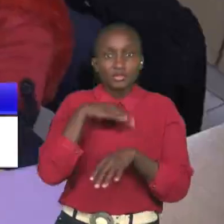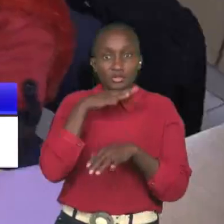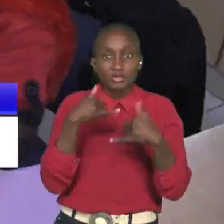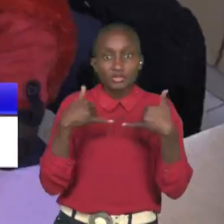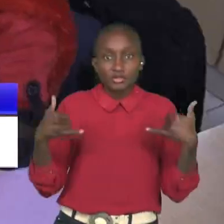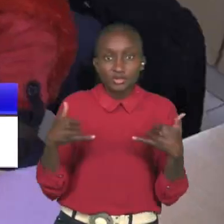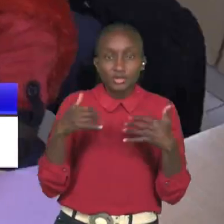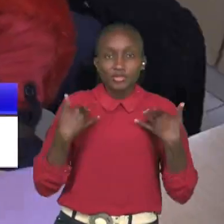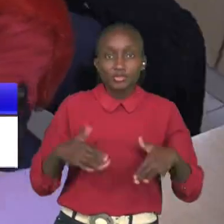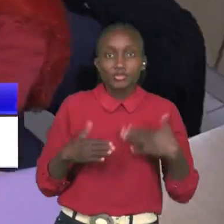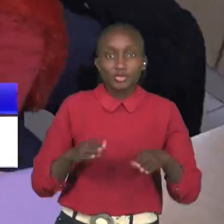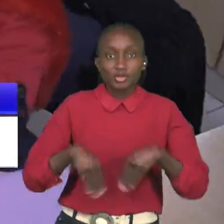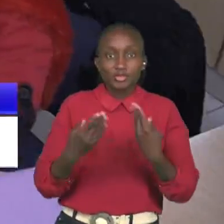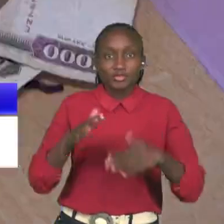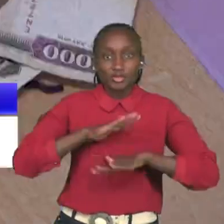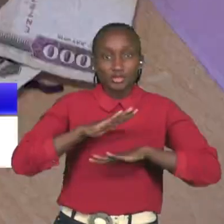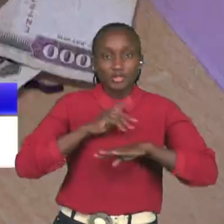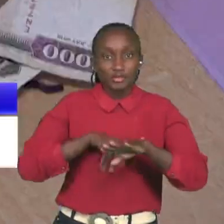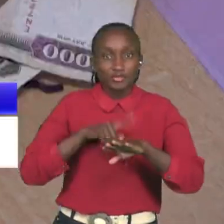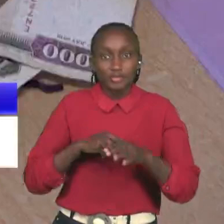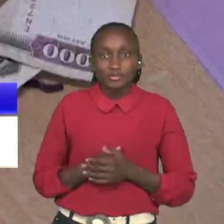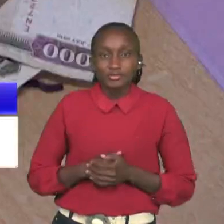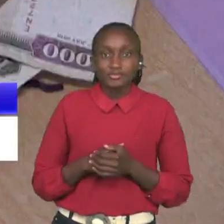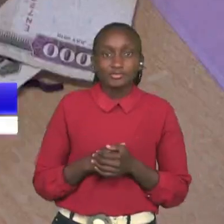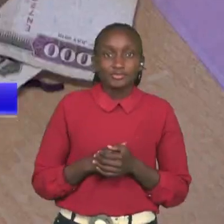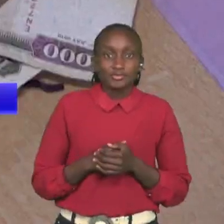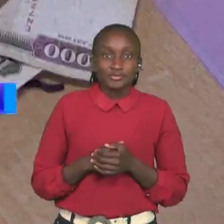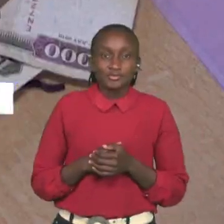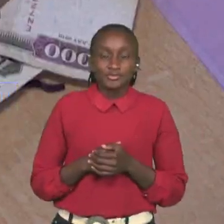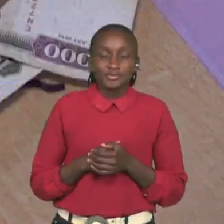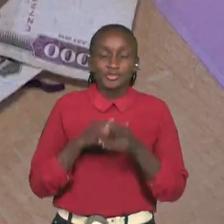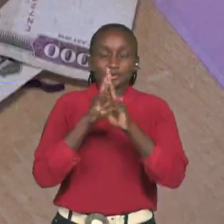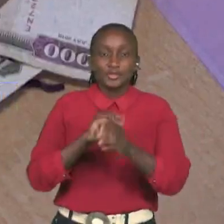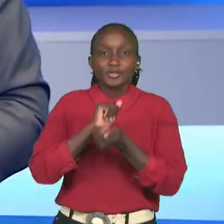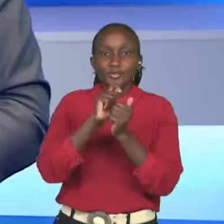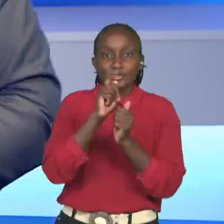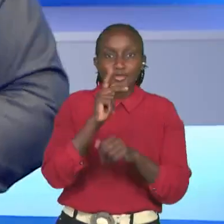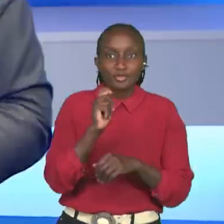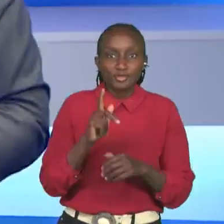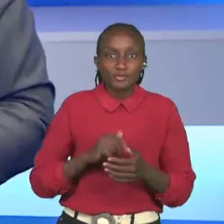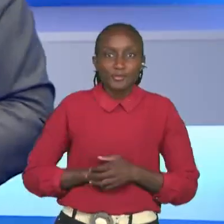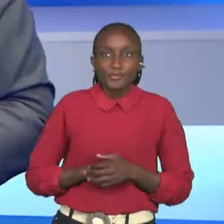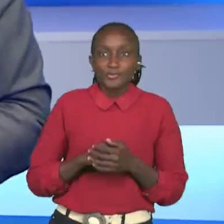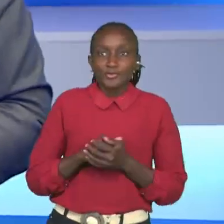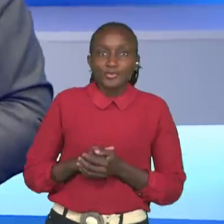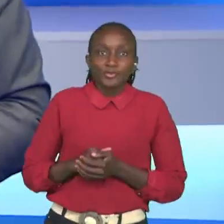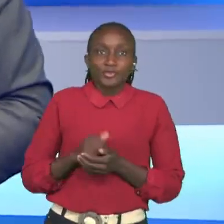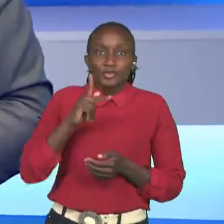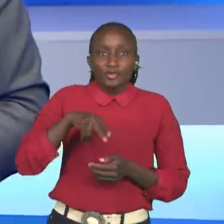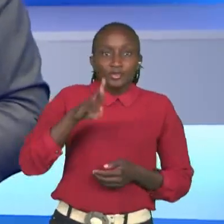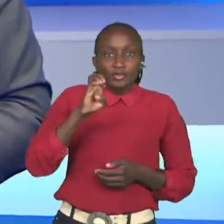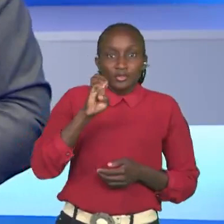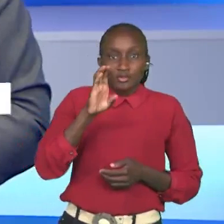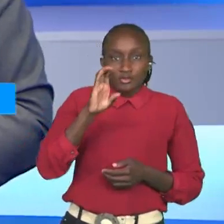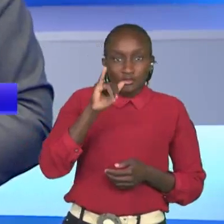people had been given enough time. Dena Rose, Switch TV. Precious Talent School